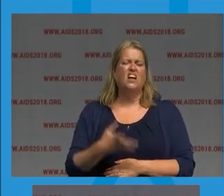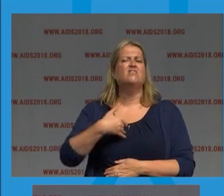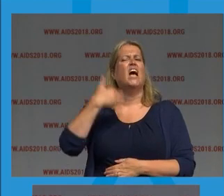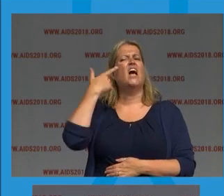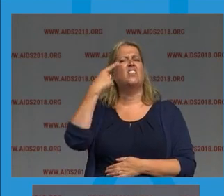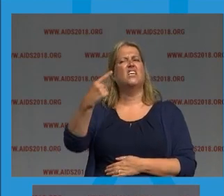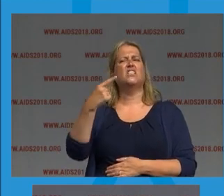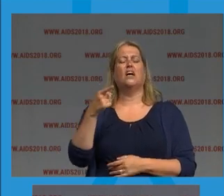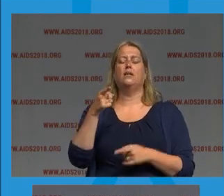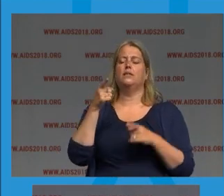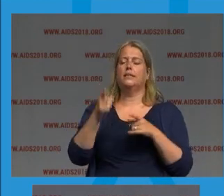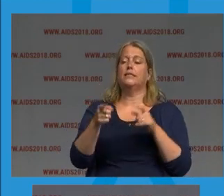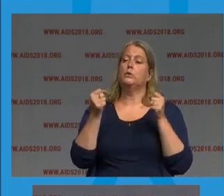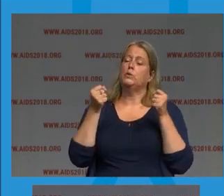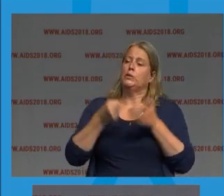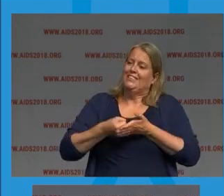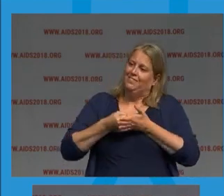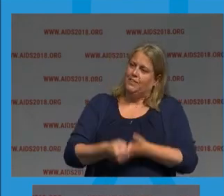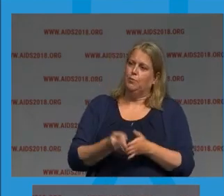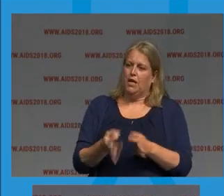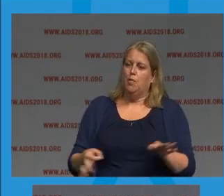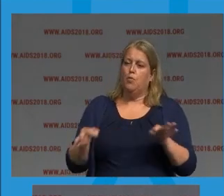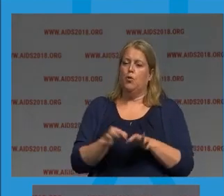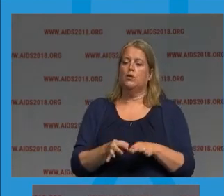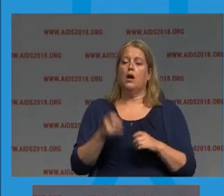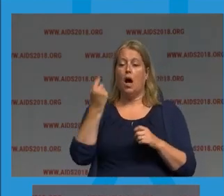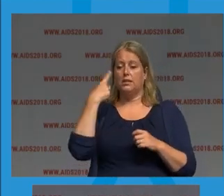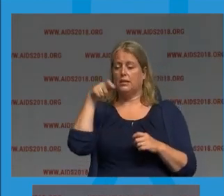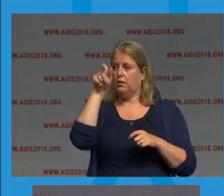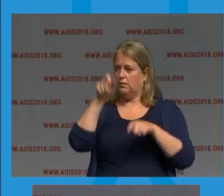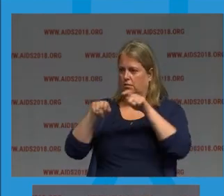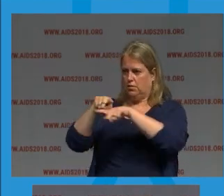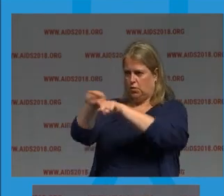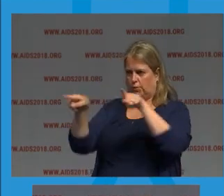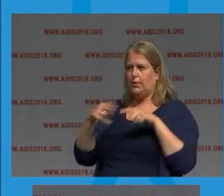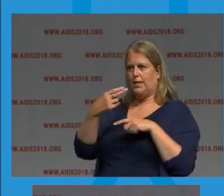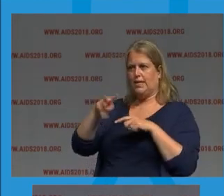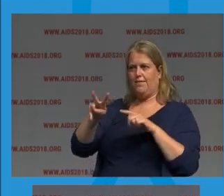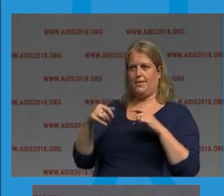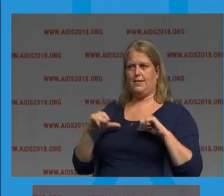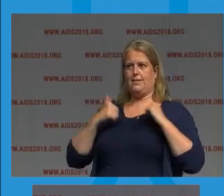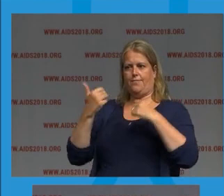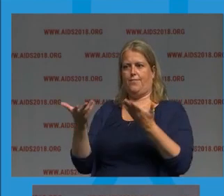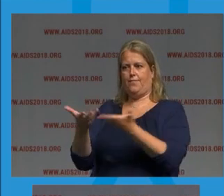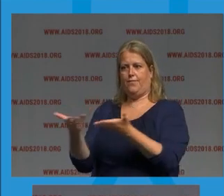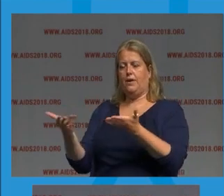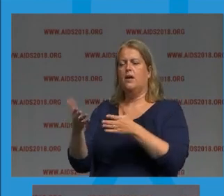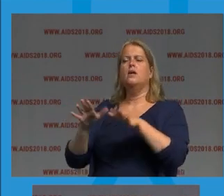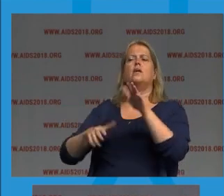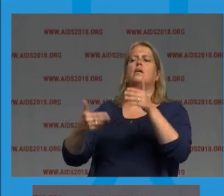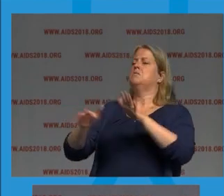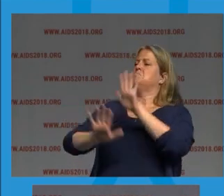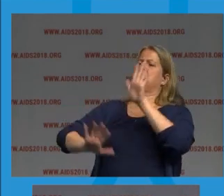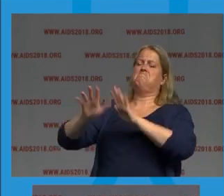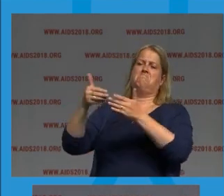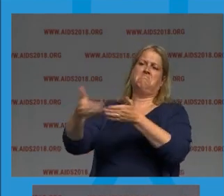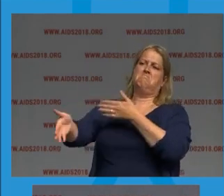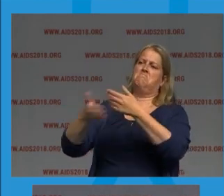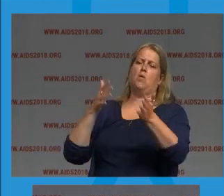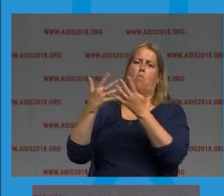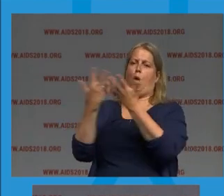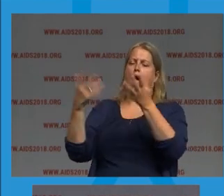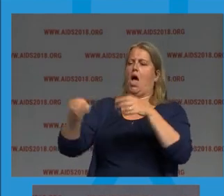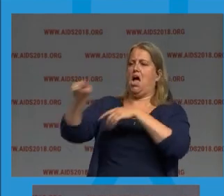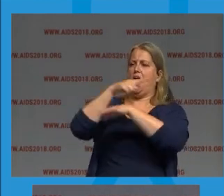it's fundamentally important to understand who and why people are living with HIV, irrespective of where you are, because I think it allows